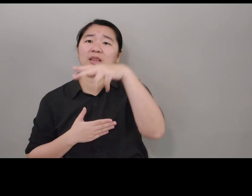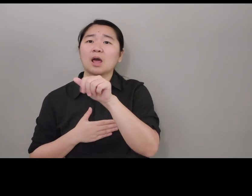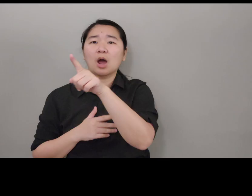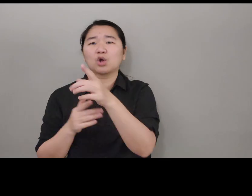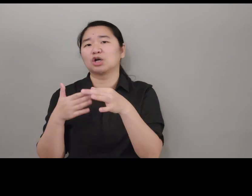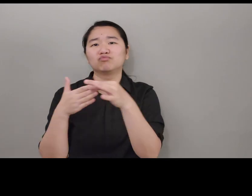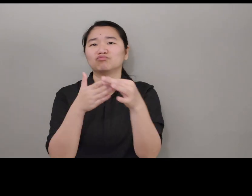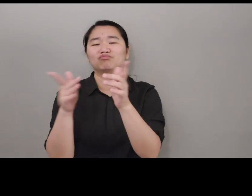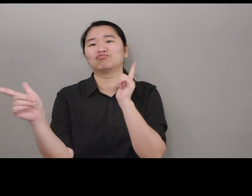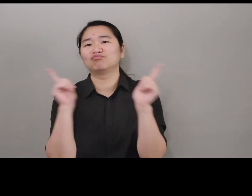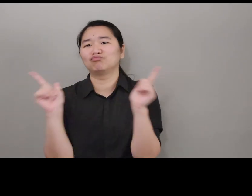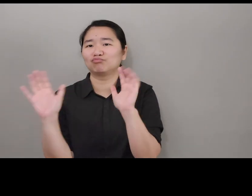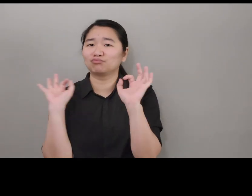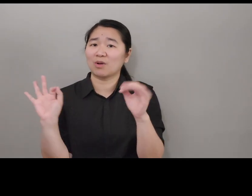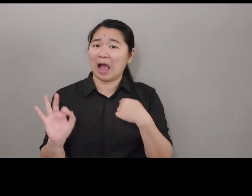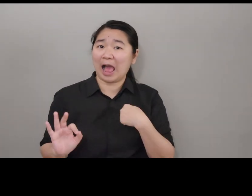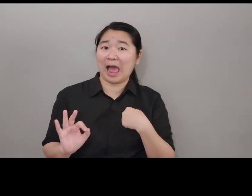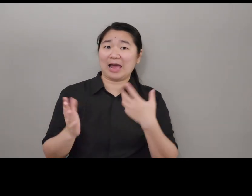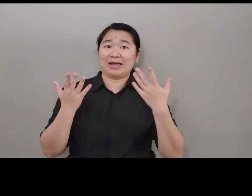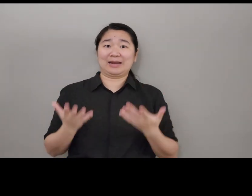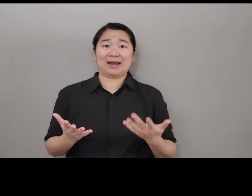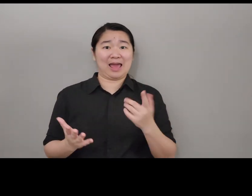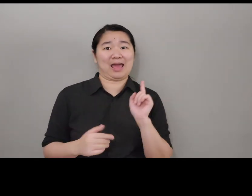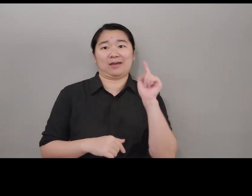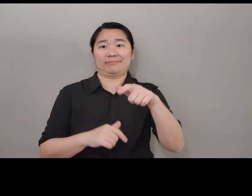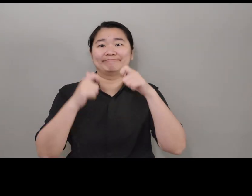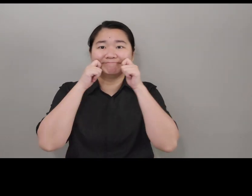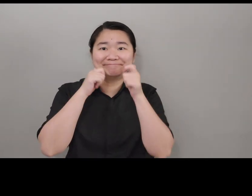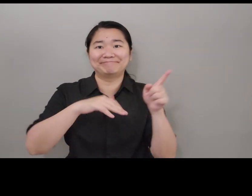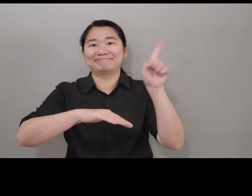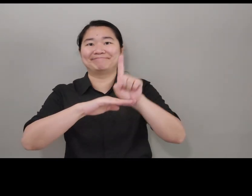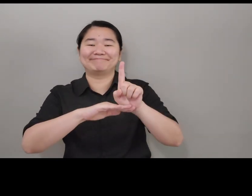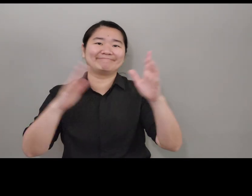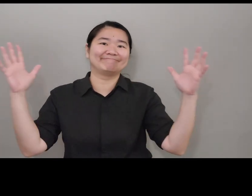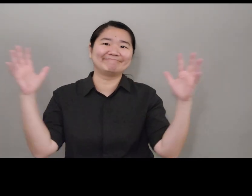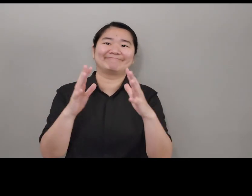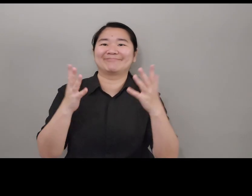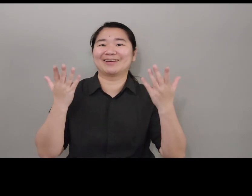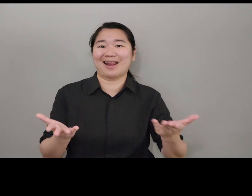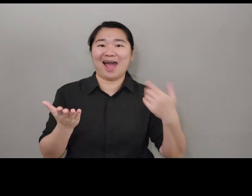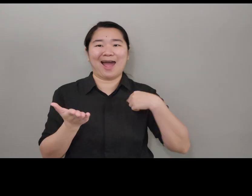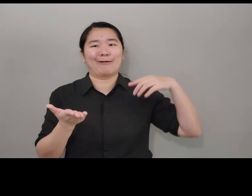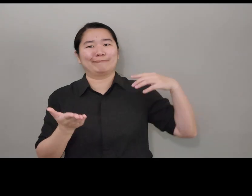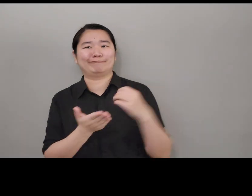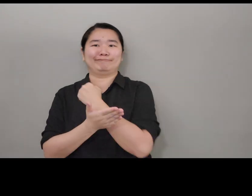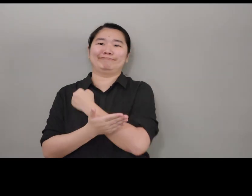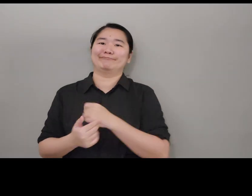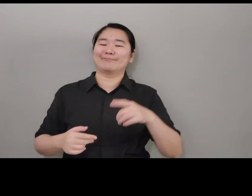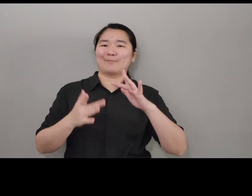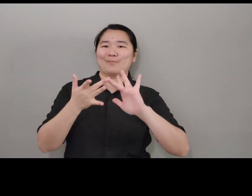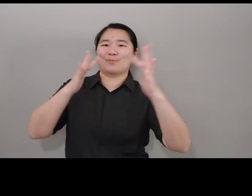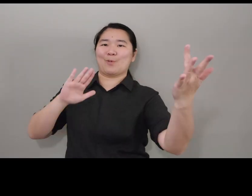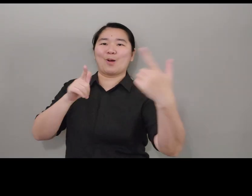person, and this time I am here online, and it is always a pleasure to be a part of everything that you do. So I